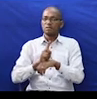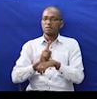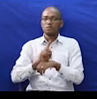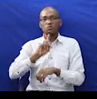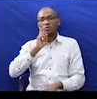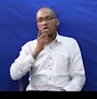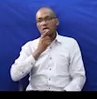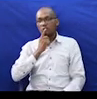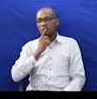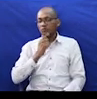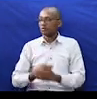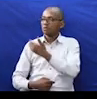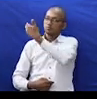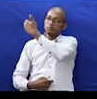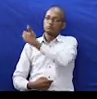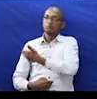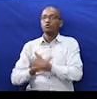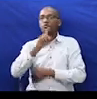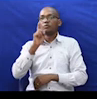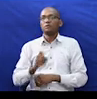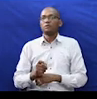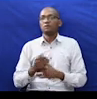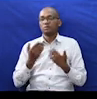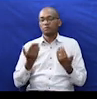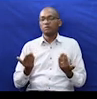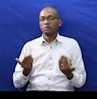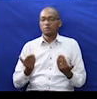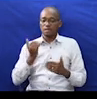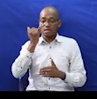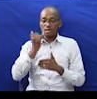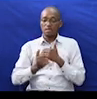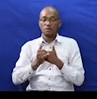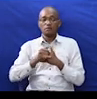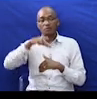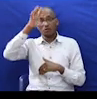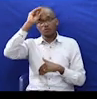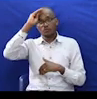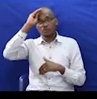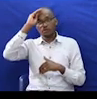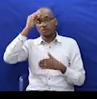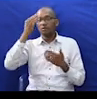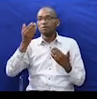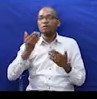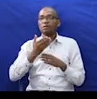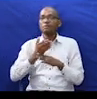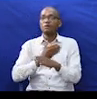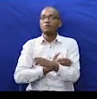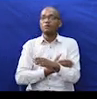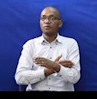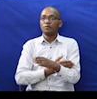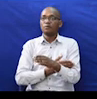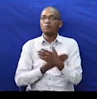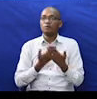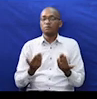answer these questions. So this is the end of the topic. And before calling the day, let